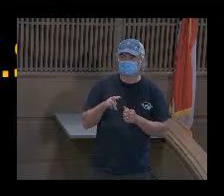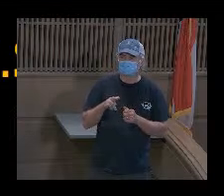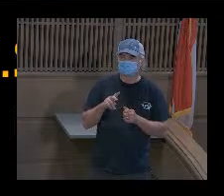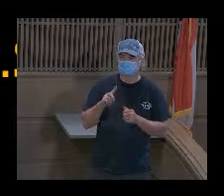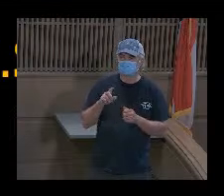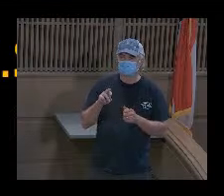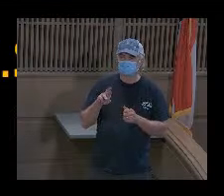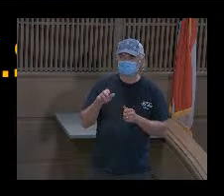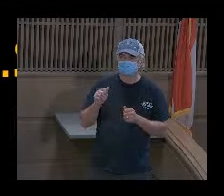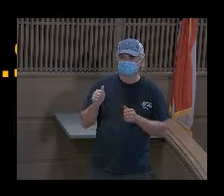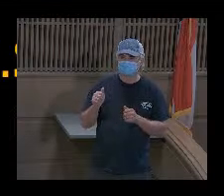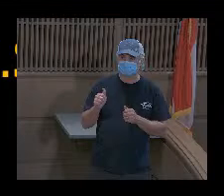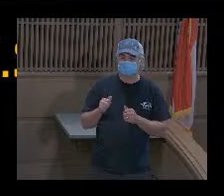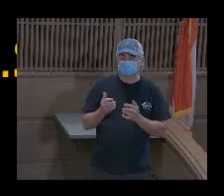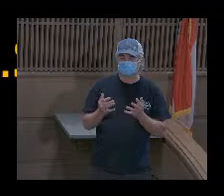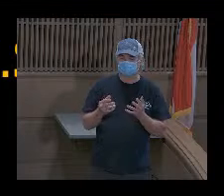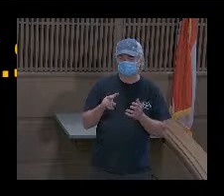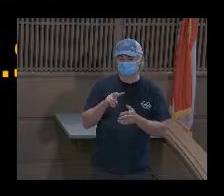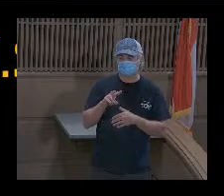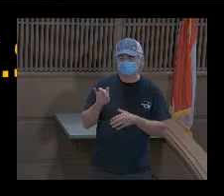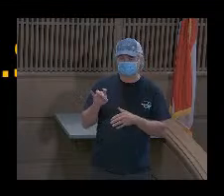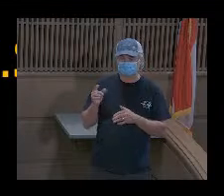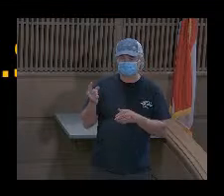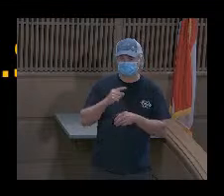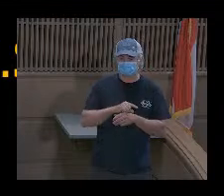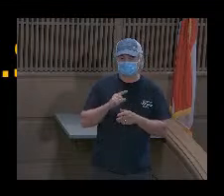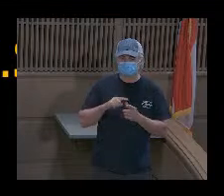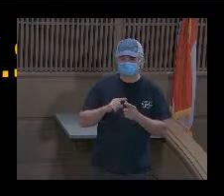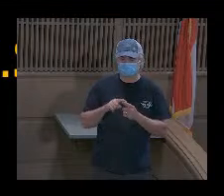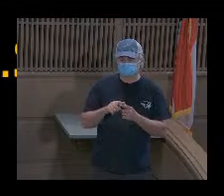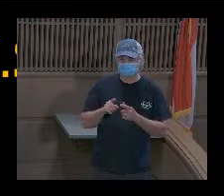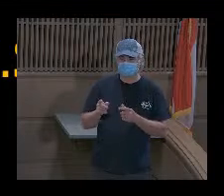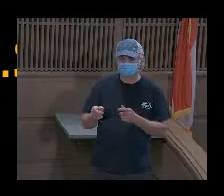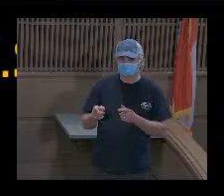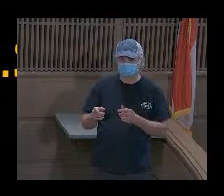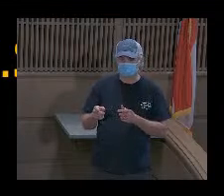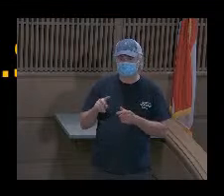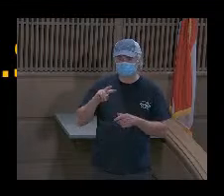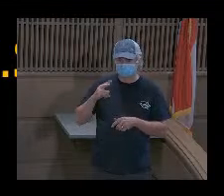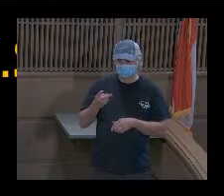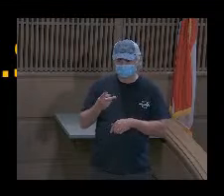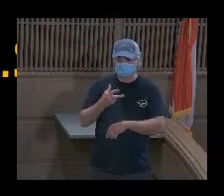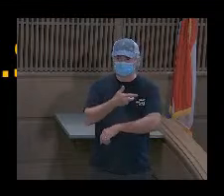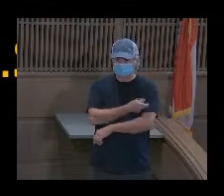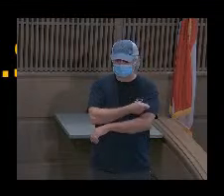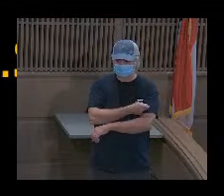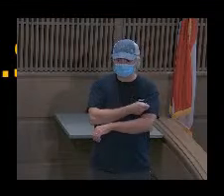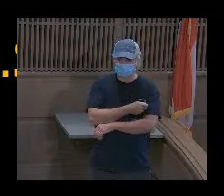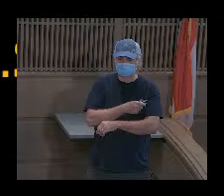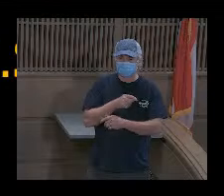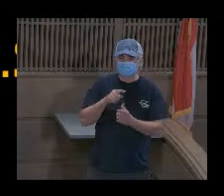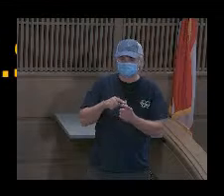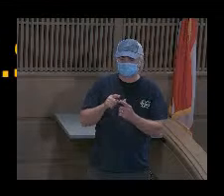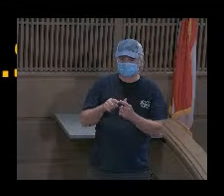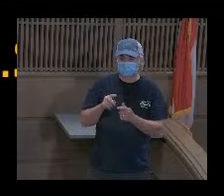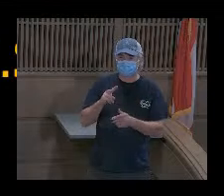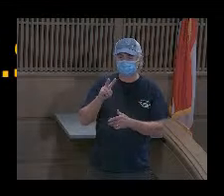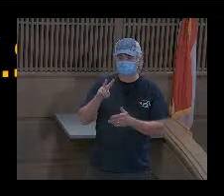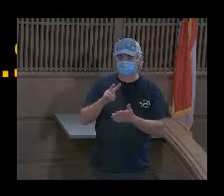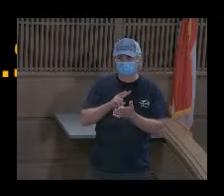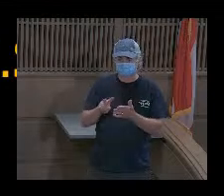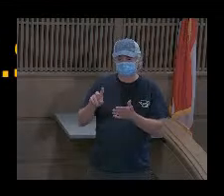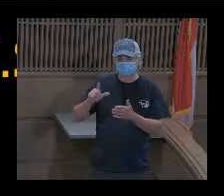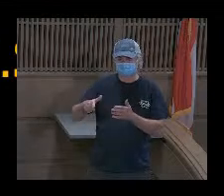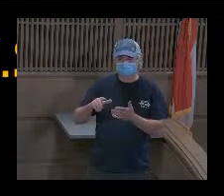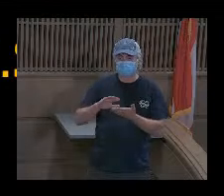days, and then you take your second shot, and then it takes 2 weeks after that to get your vaccination to where it needs to be. So